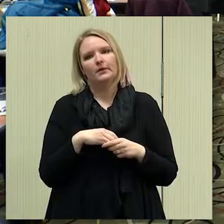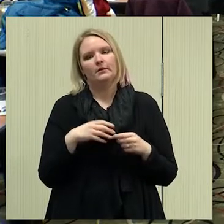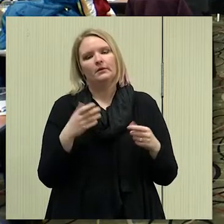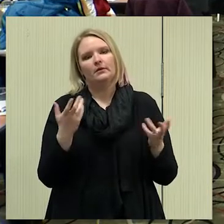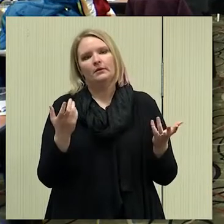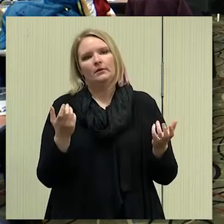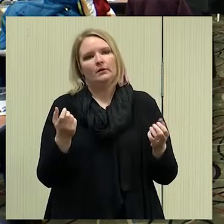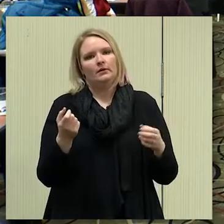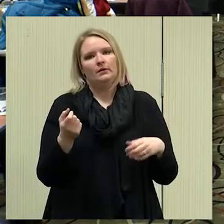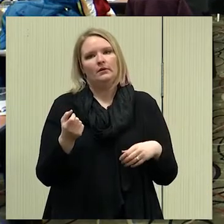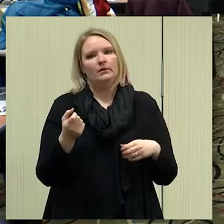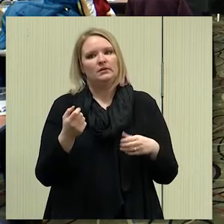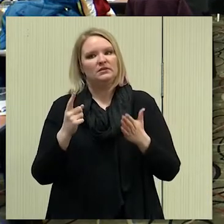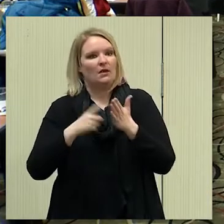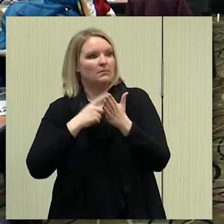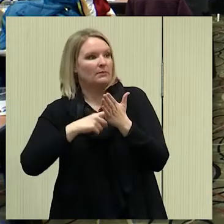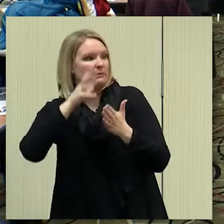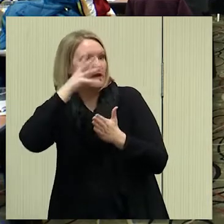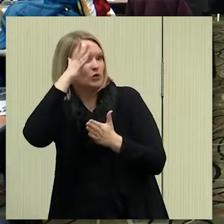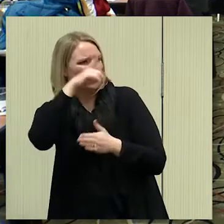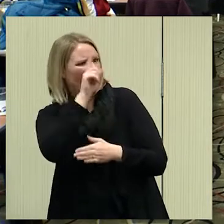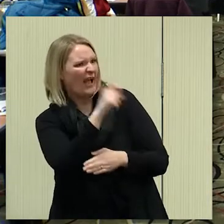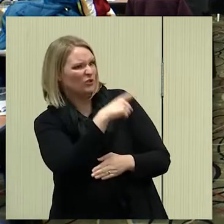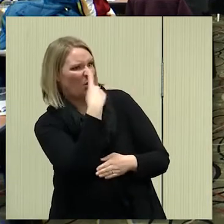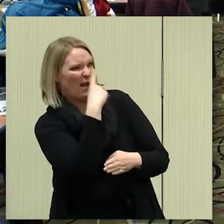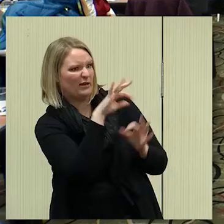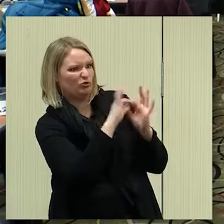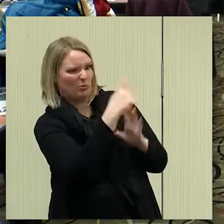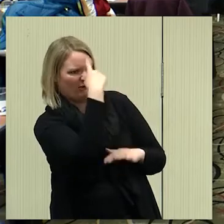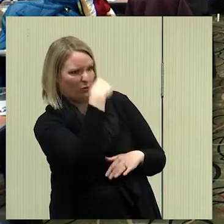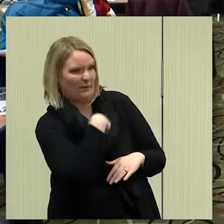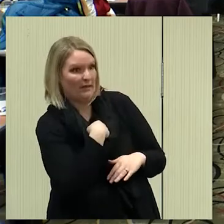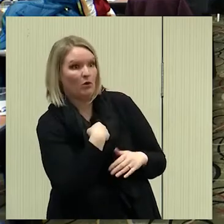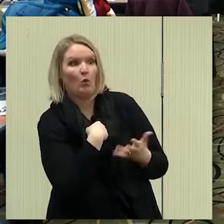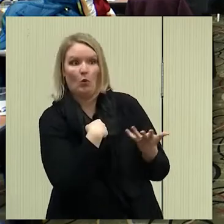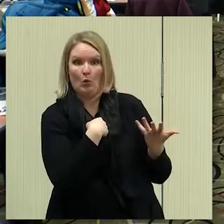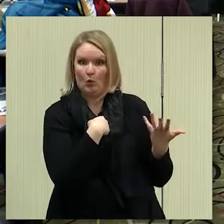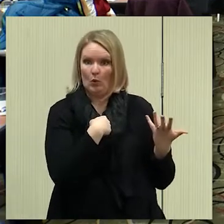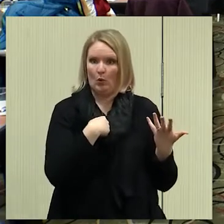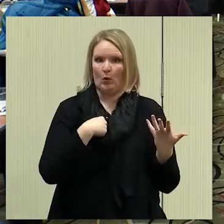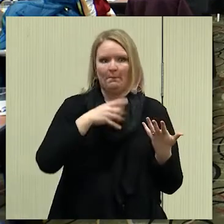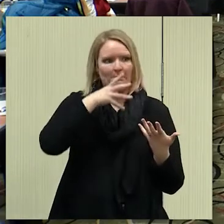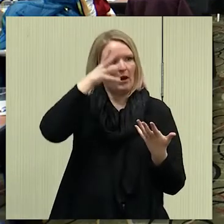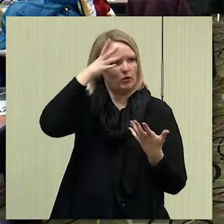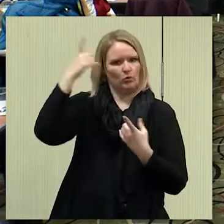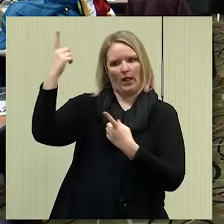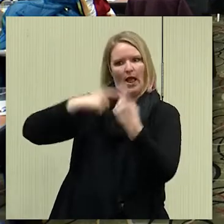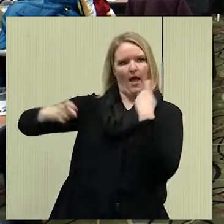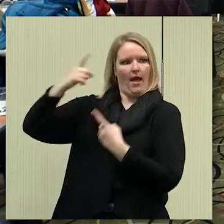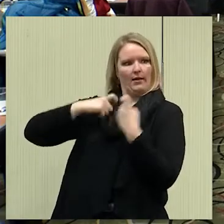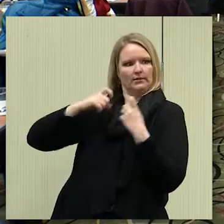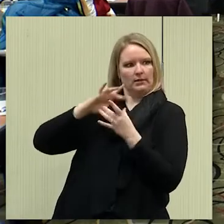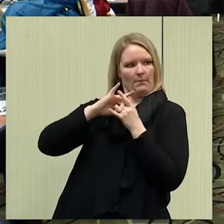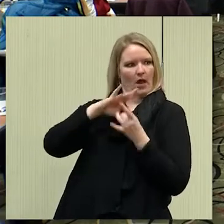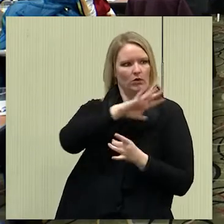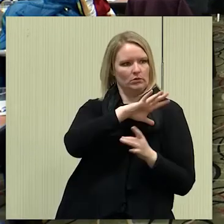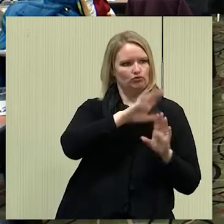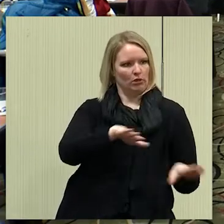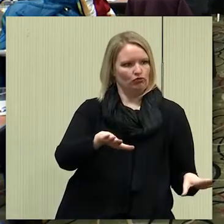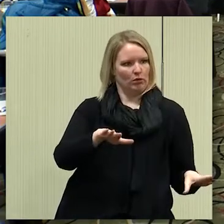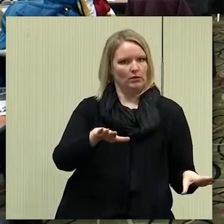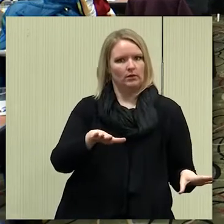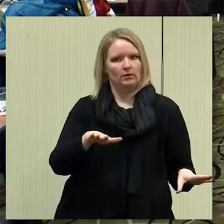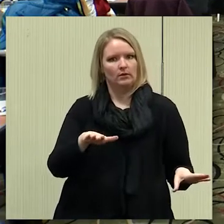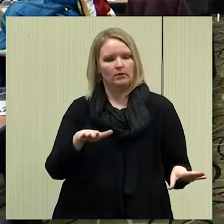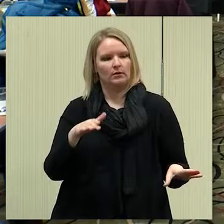you to sort of interpret for their families back and forth. Parents will ask me a lot of information about their children while I'm doing